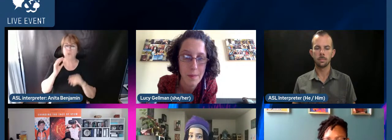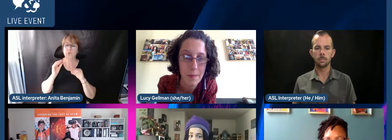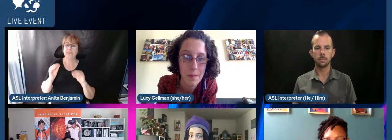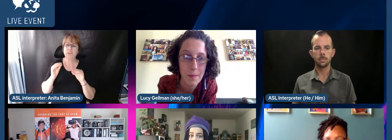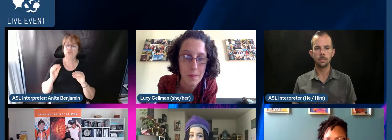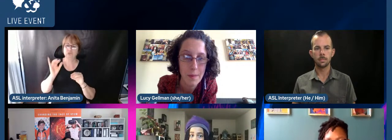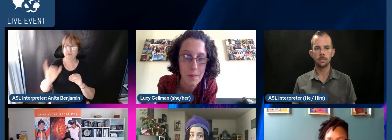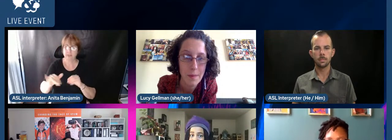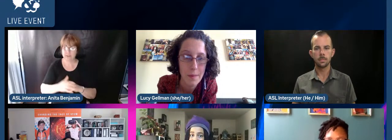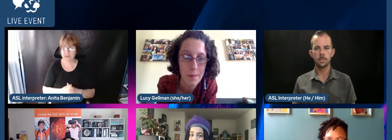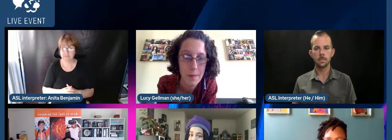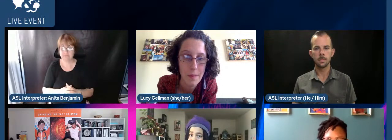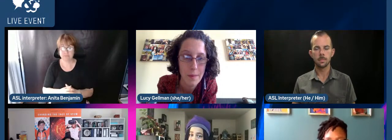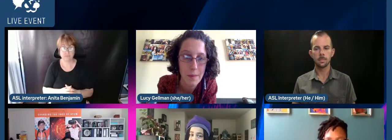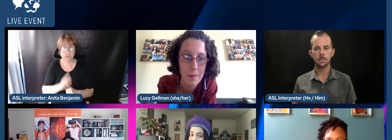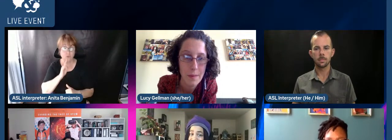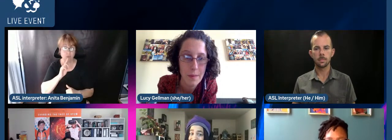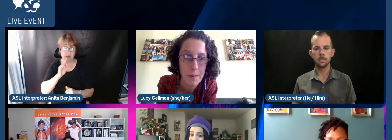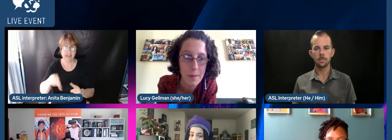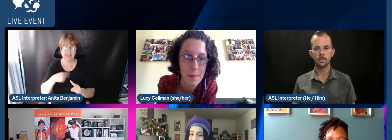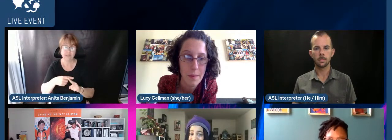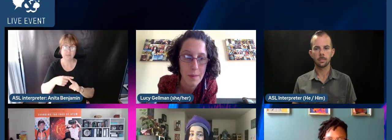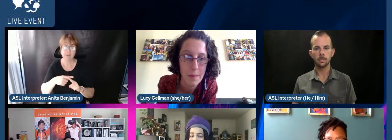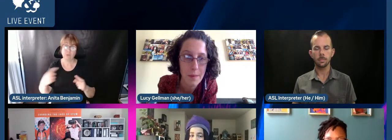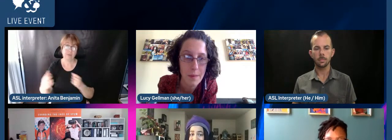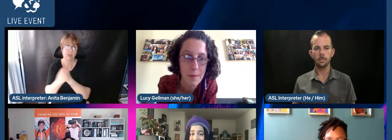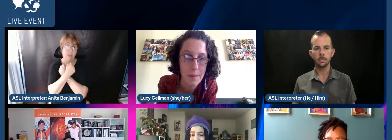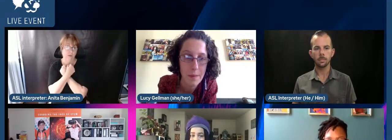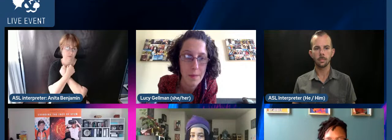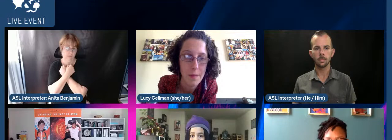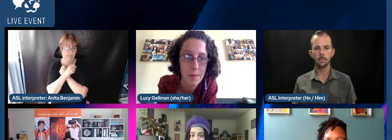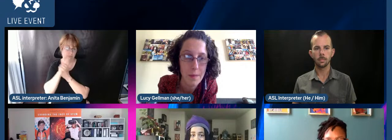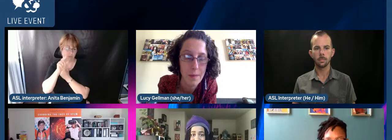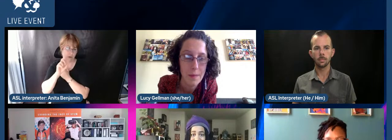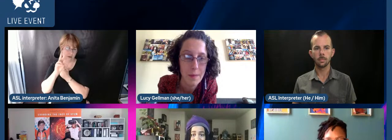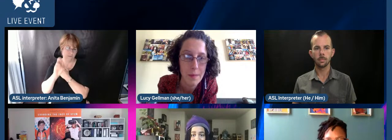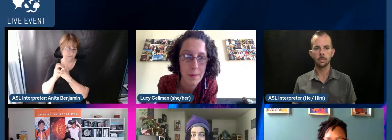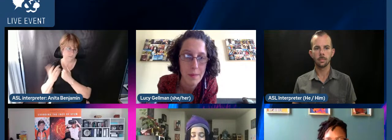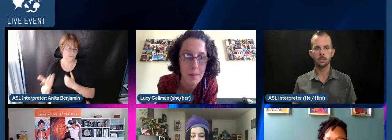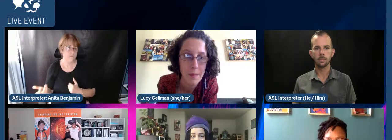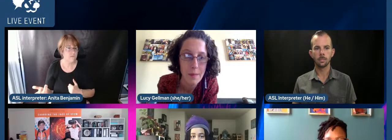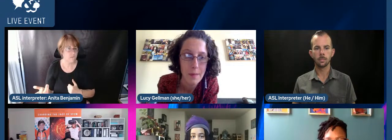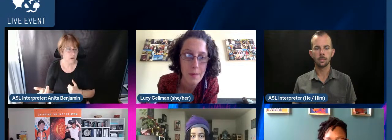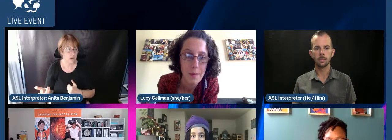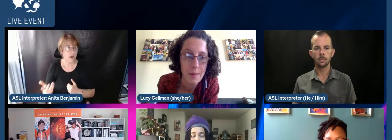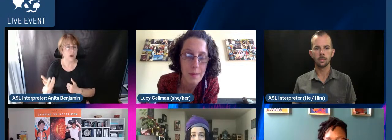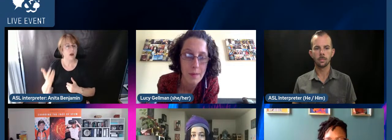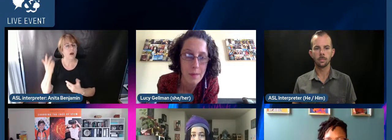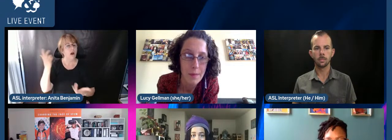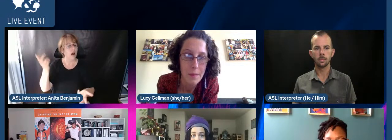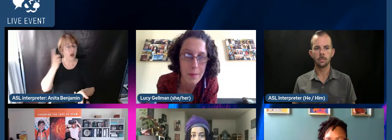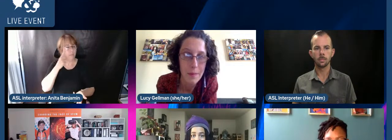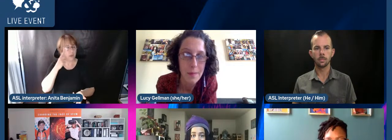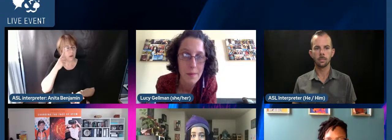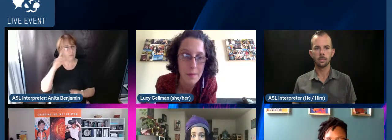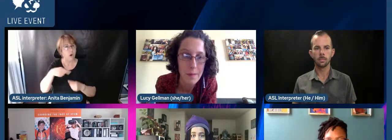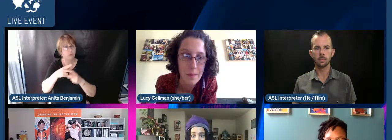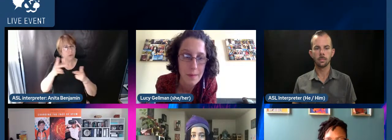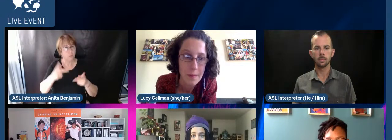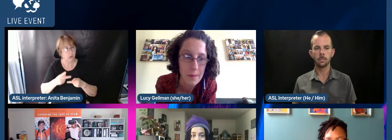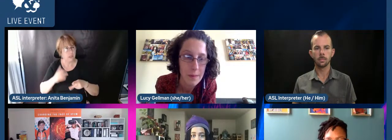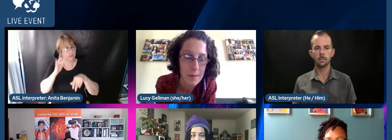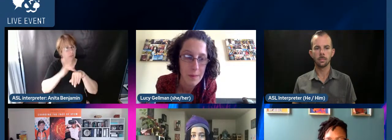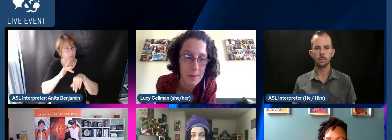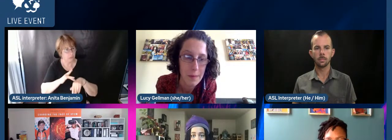And Claudia, it's really about love. You know, I think about the places I've gone, the places I've been